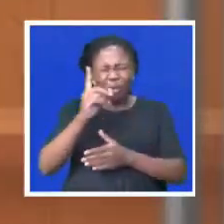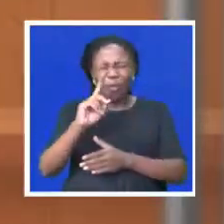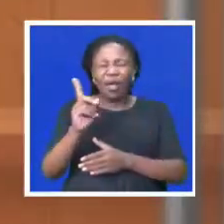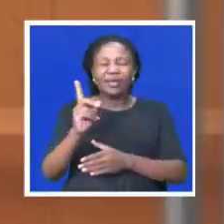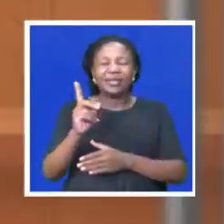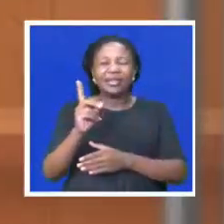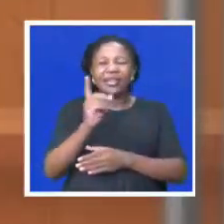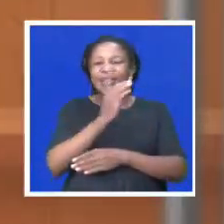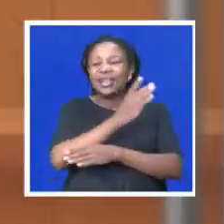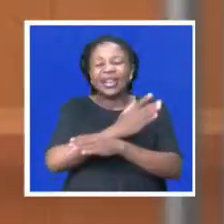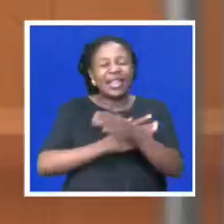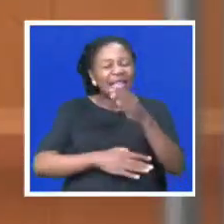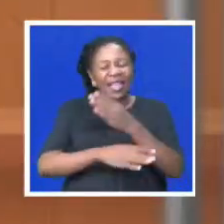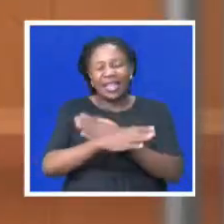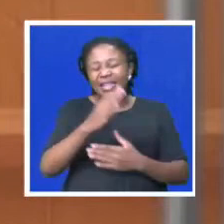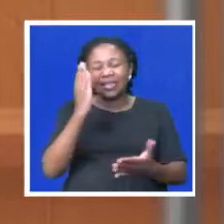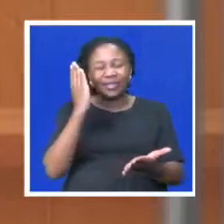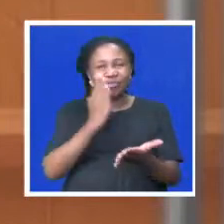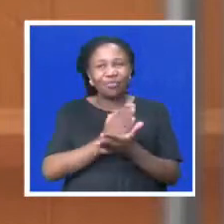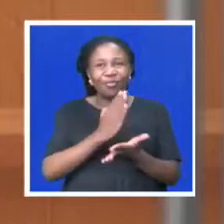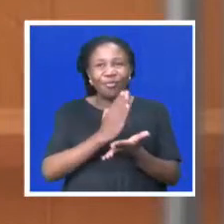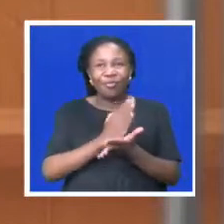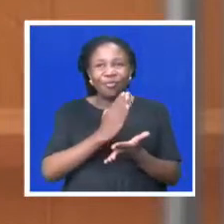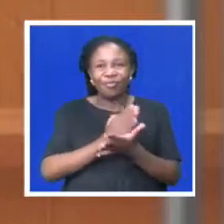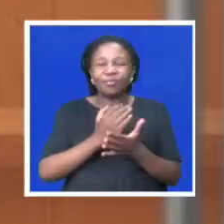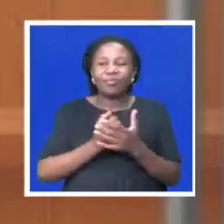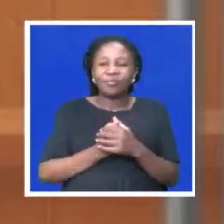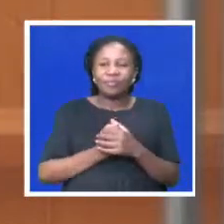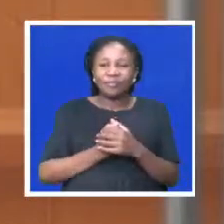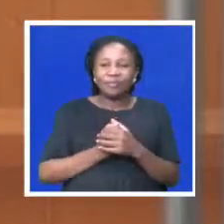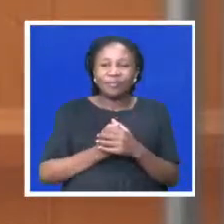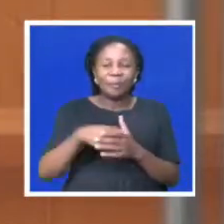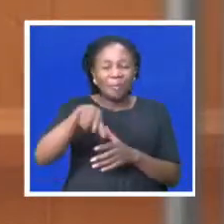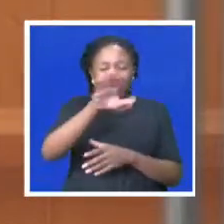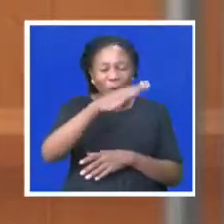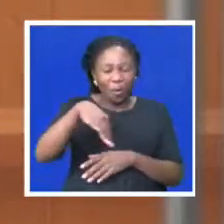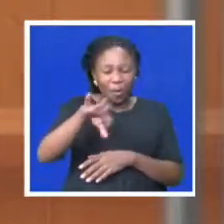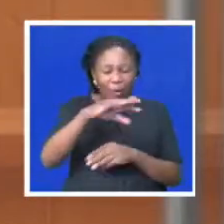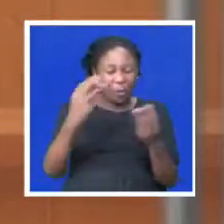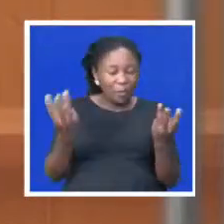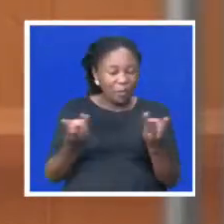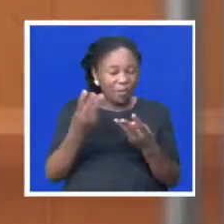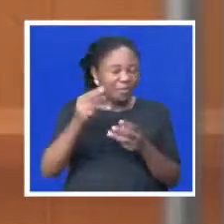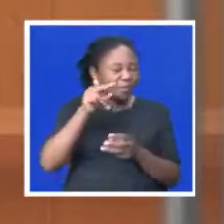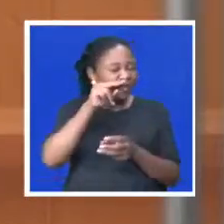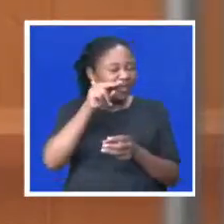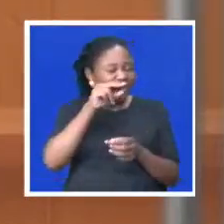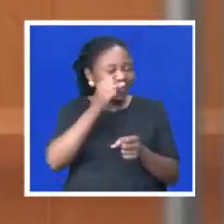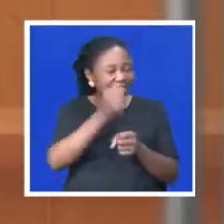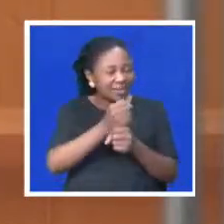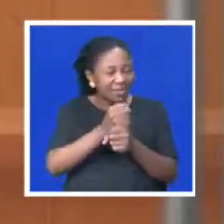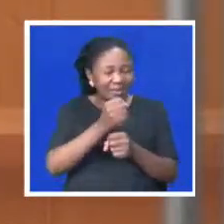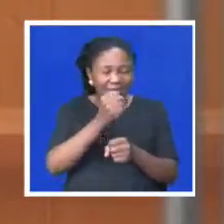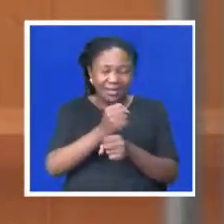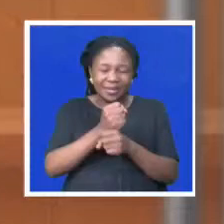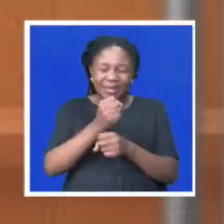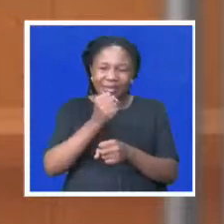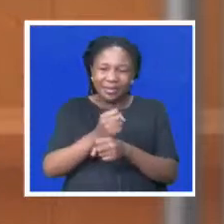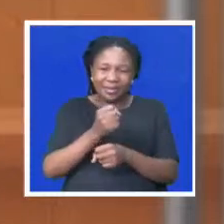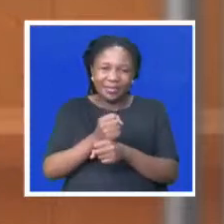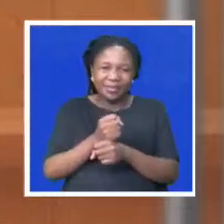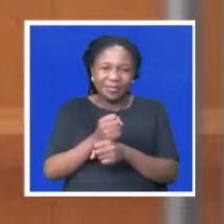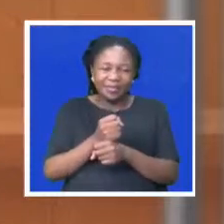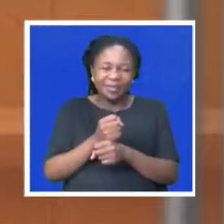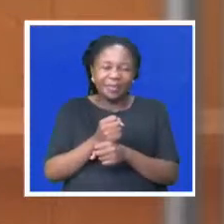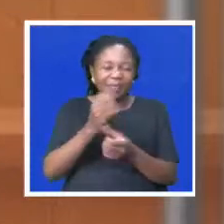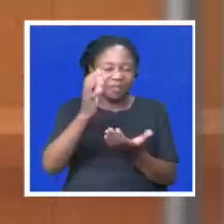Laziness should be discouraged at all times. Every person should work and earn something from your effort and from your tears,